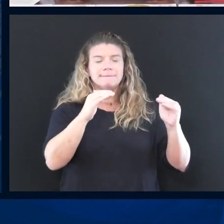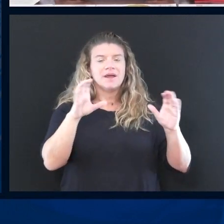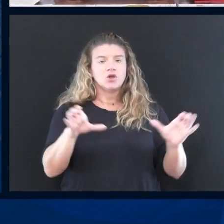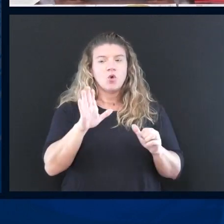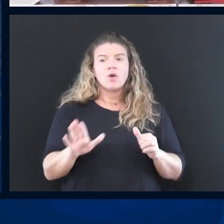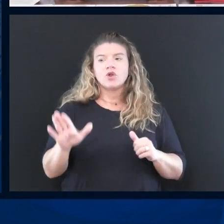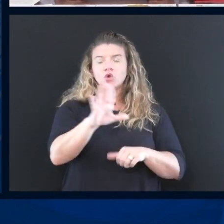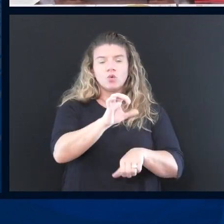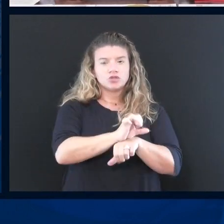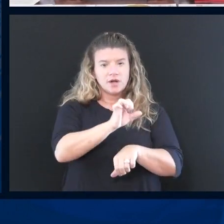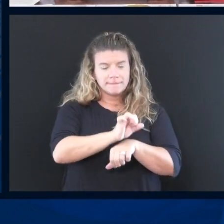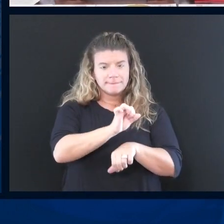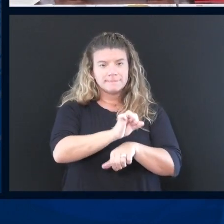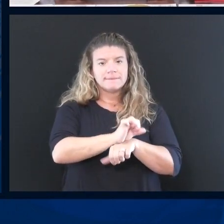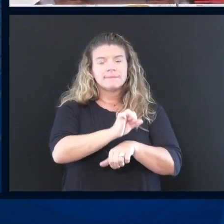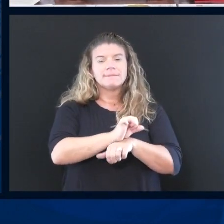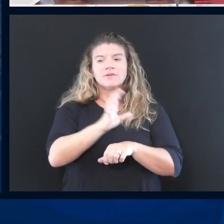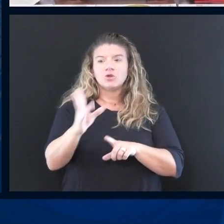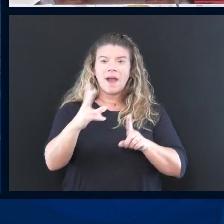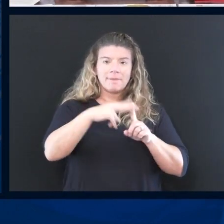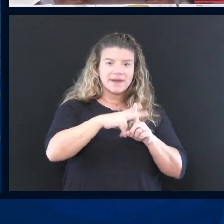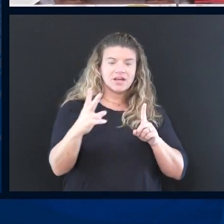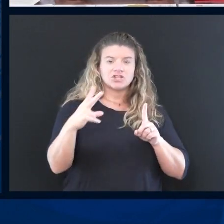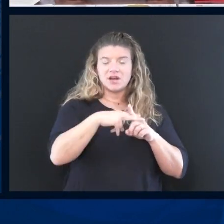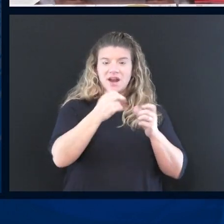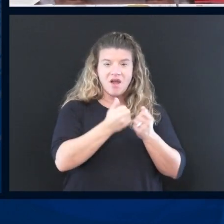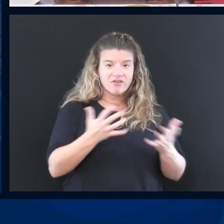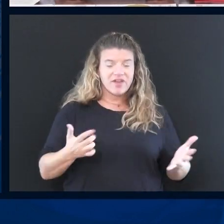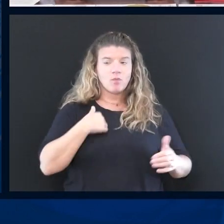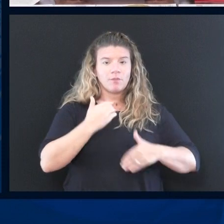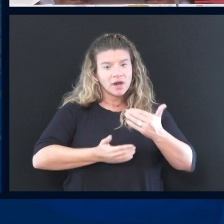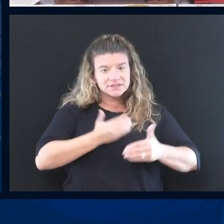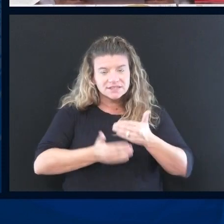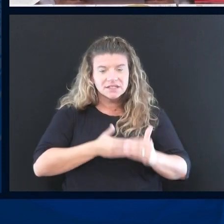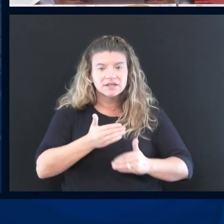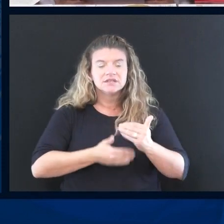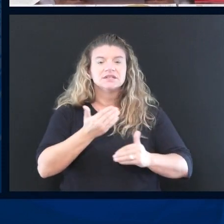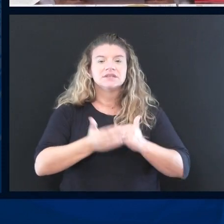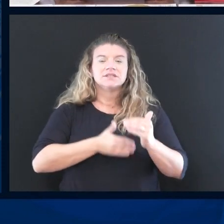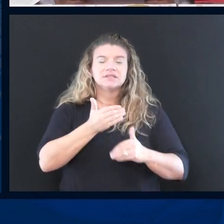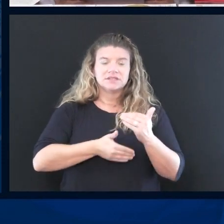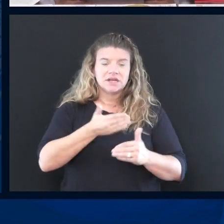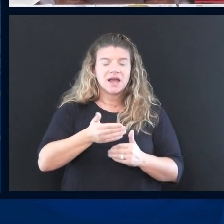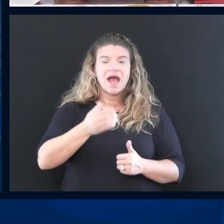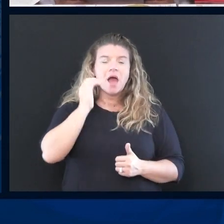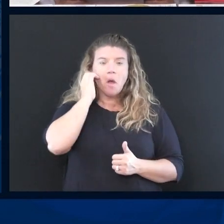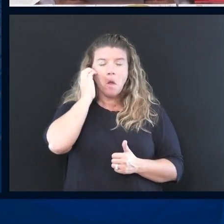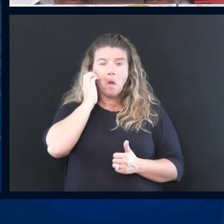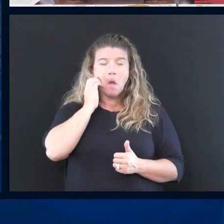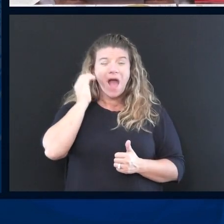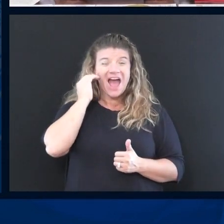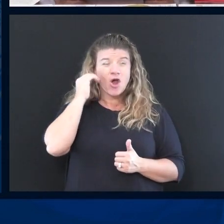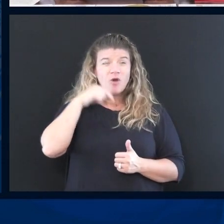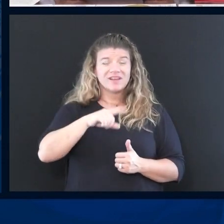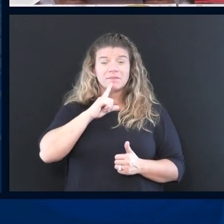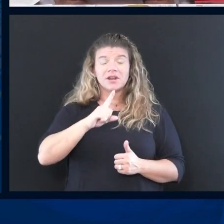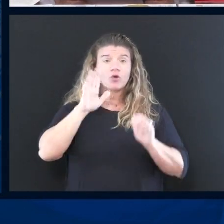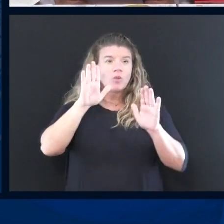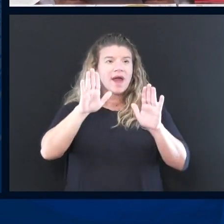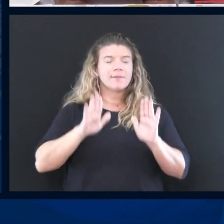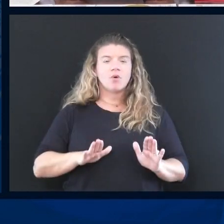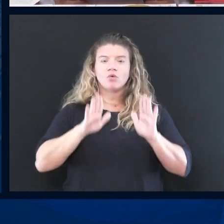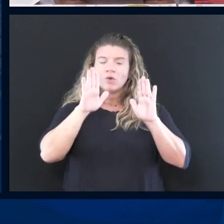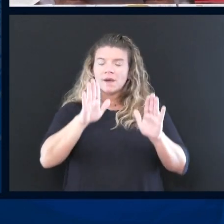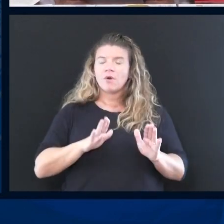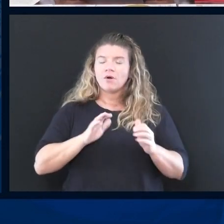your job and getting your applications in, and we're processing, and I know this has been an incredible